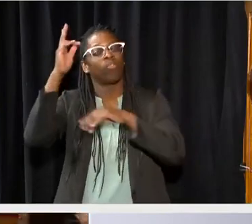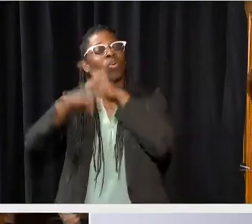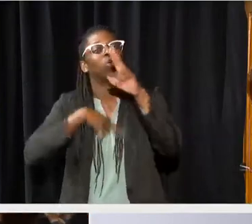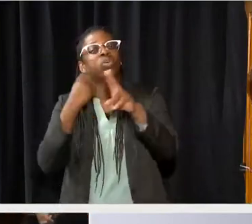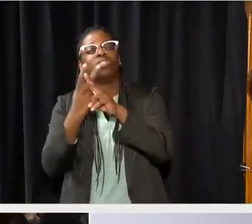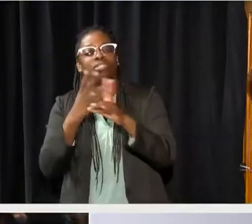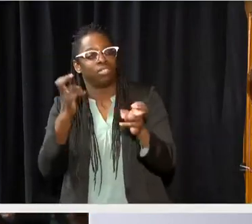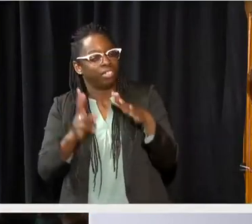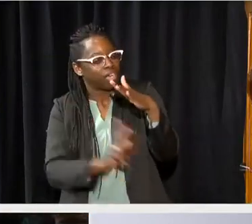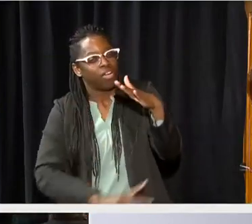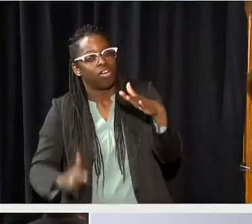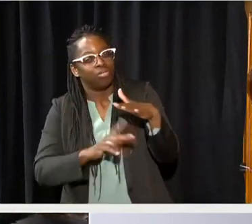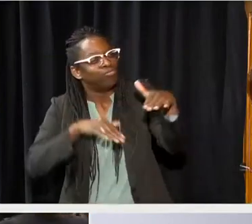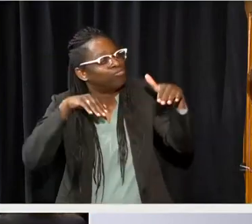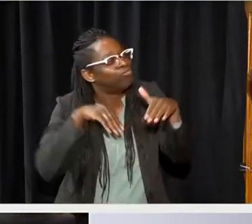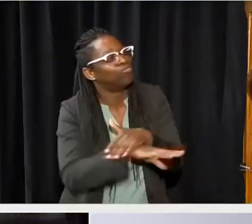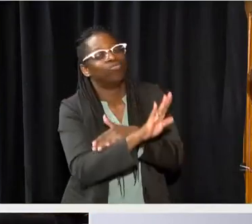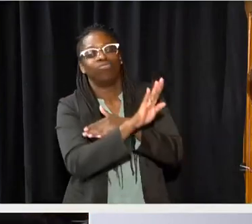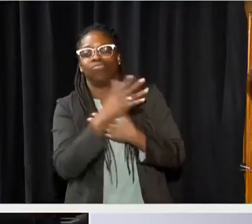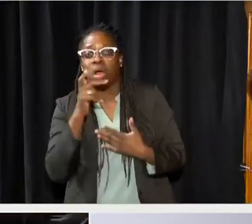Let's do it.